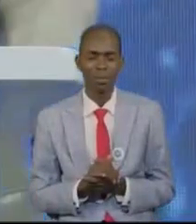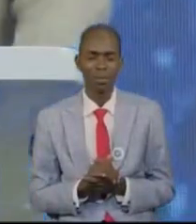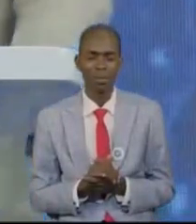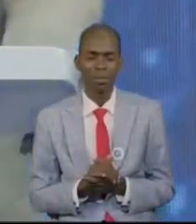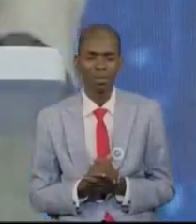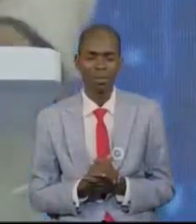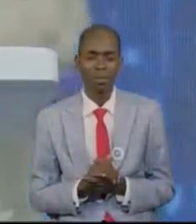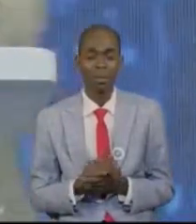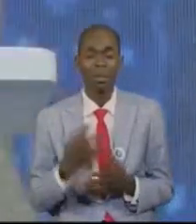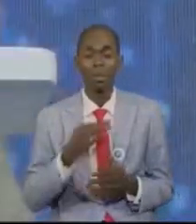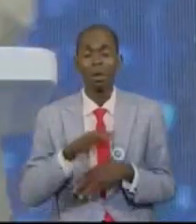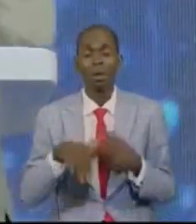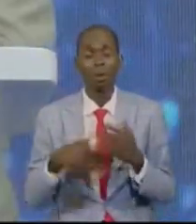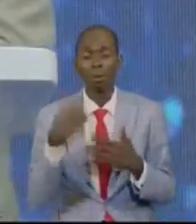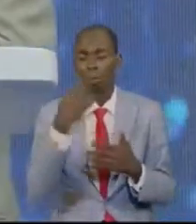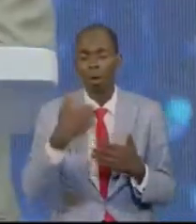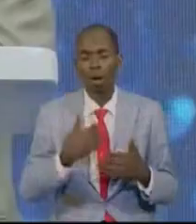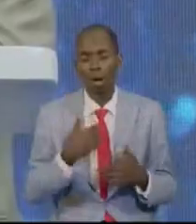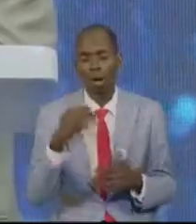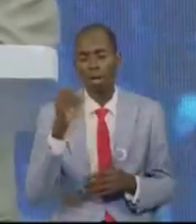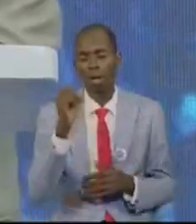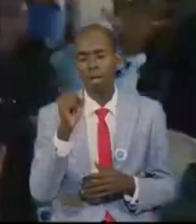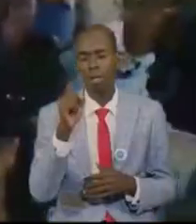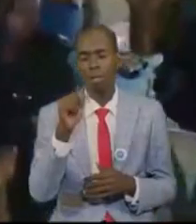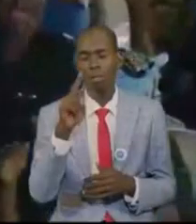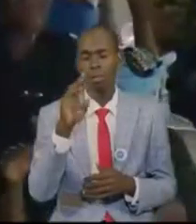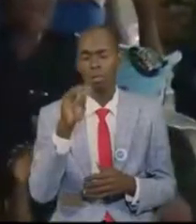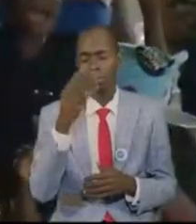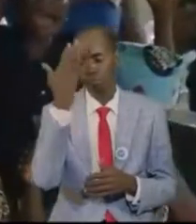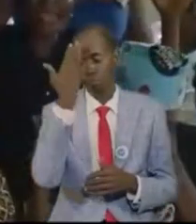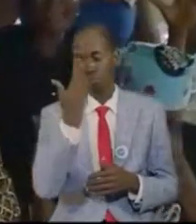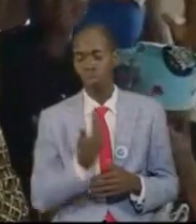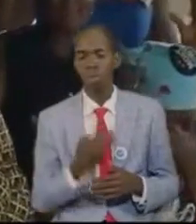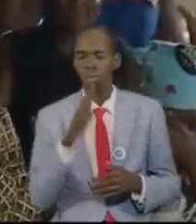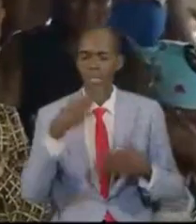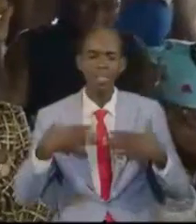And those who have stroke, be healed in Jesus' name.